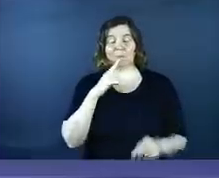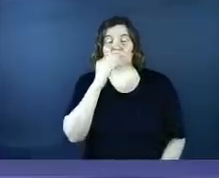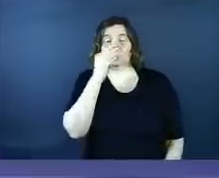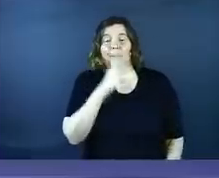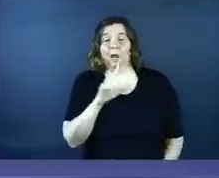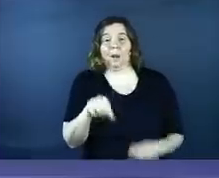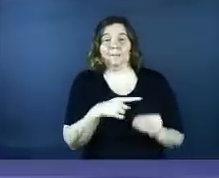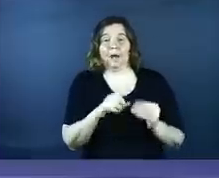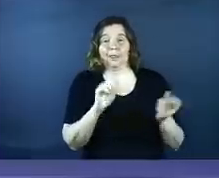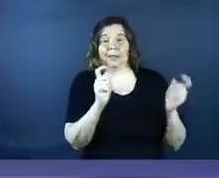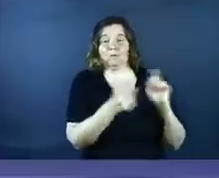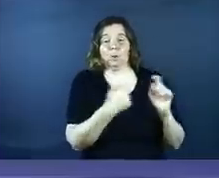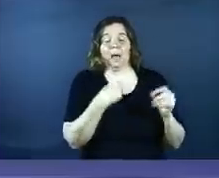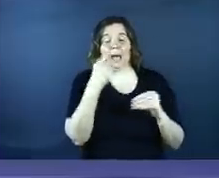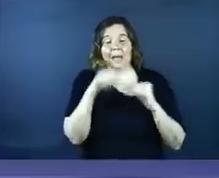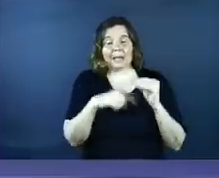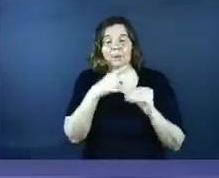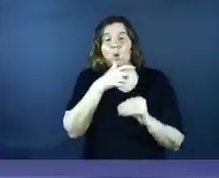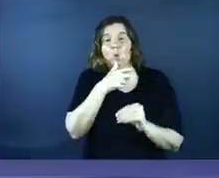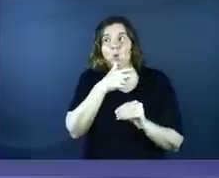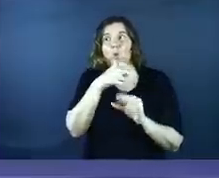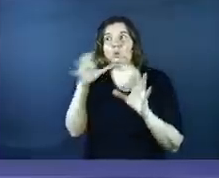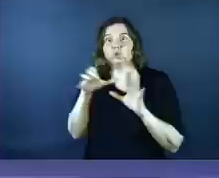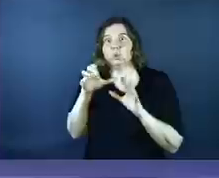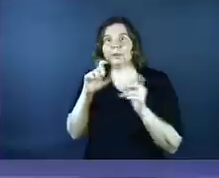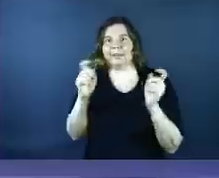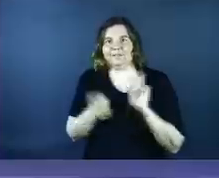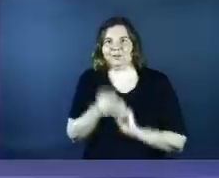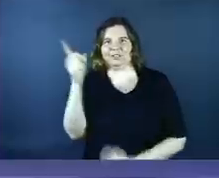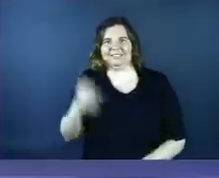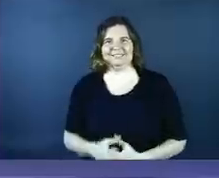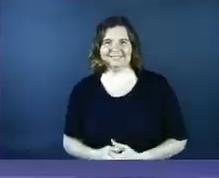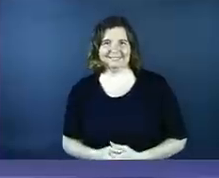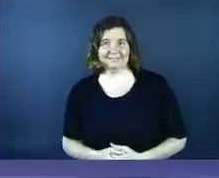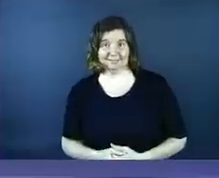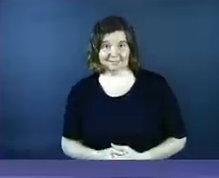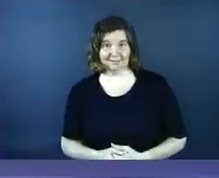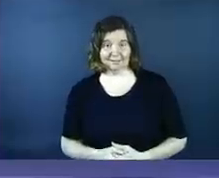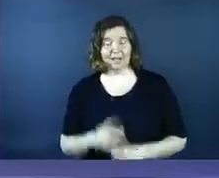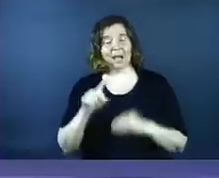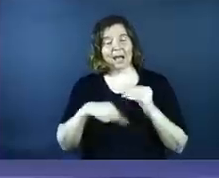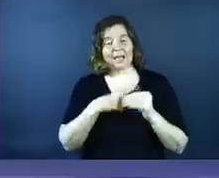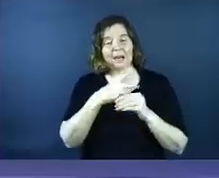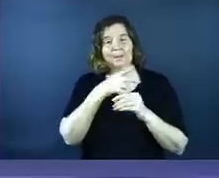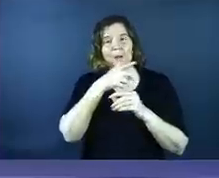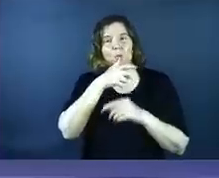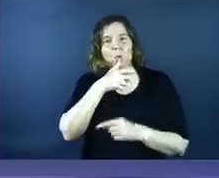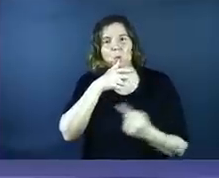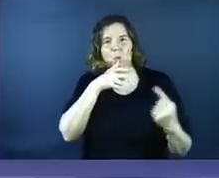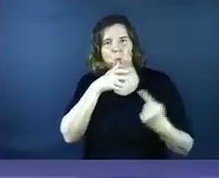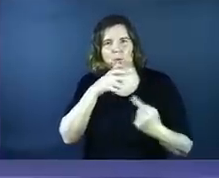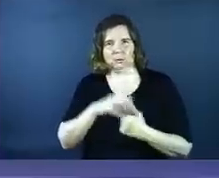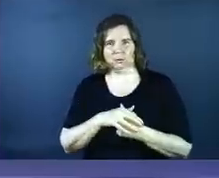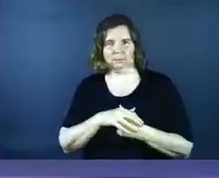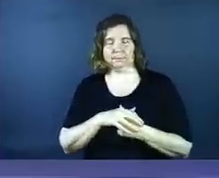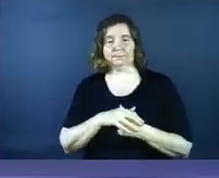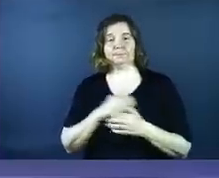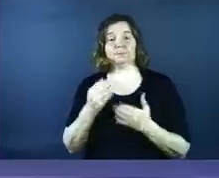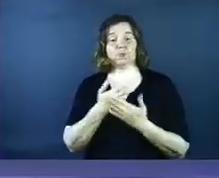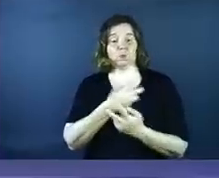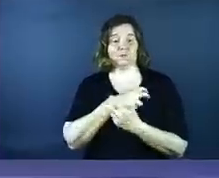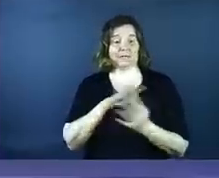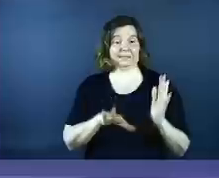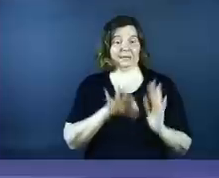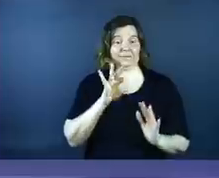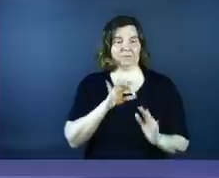care about the evolution. I care about who's doing the evolution. I care about the who. A new fossil gets